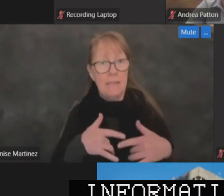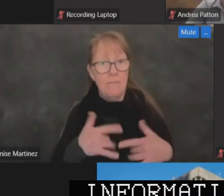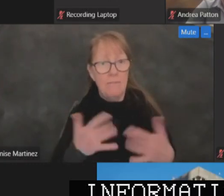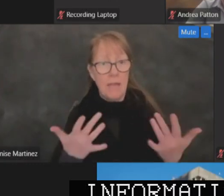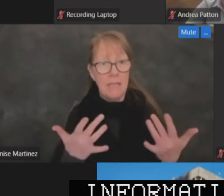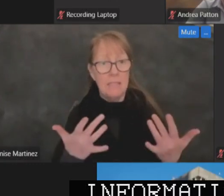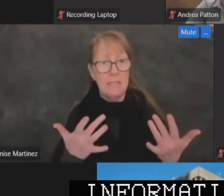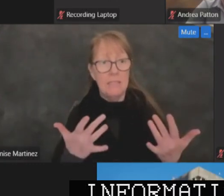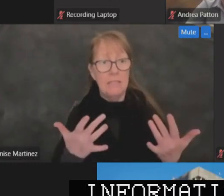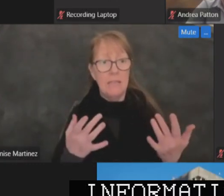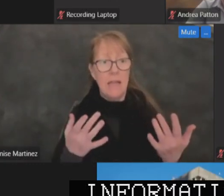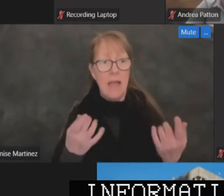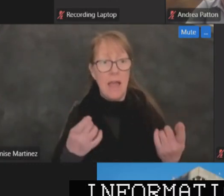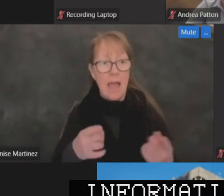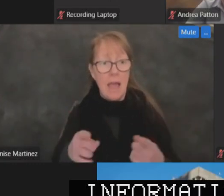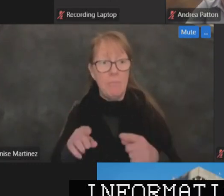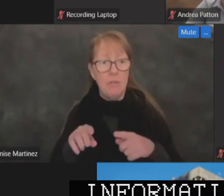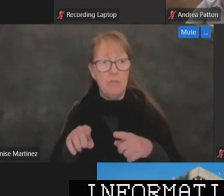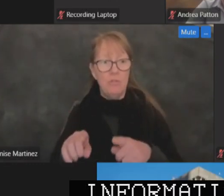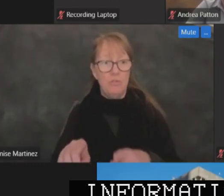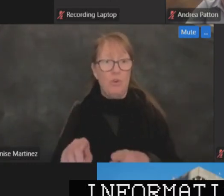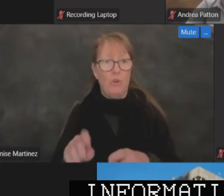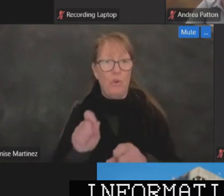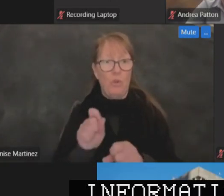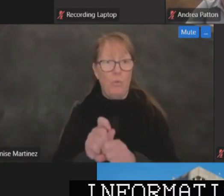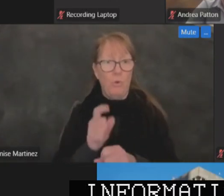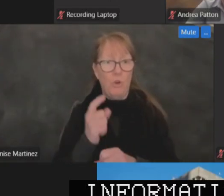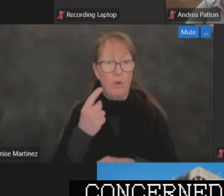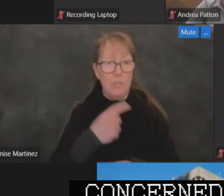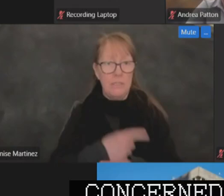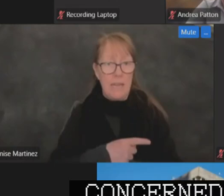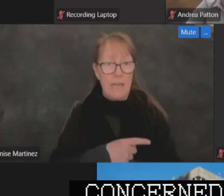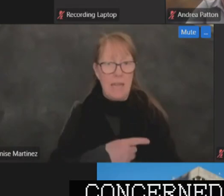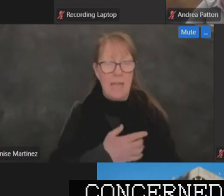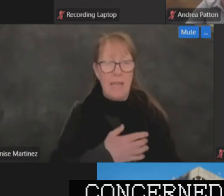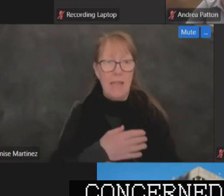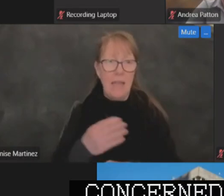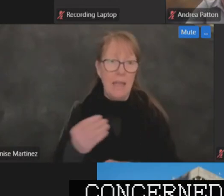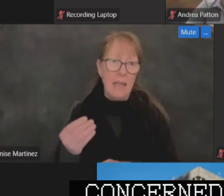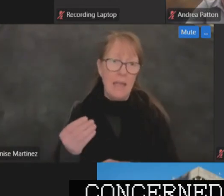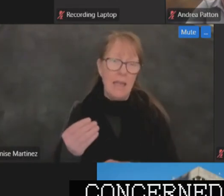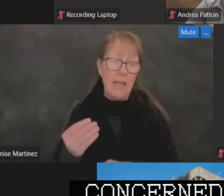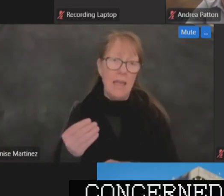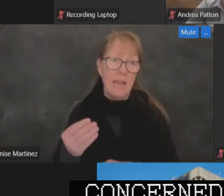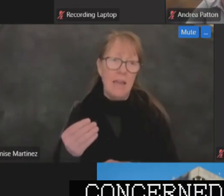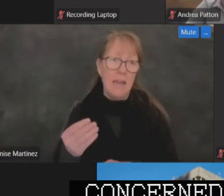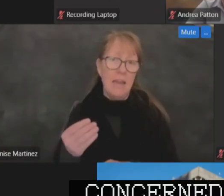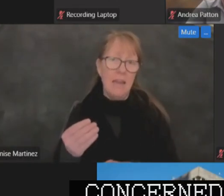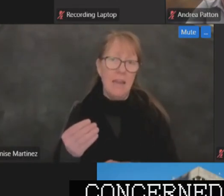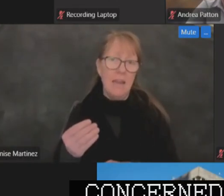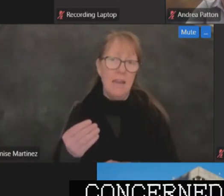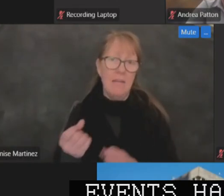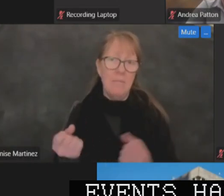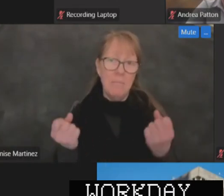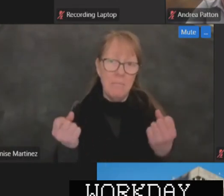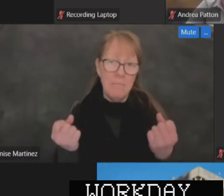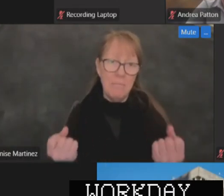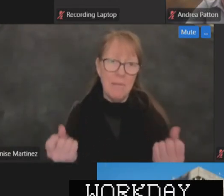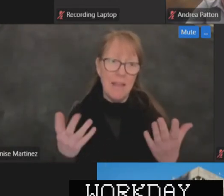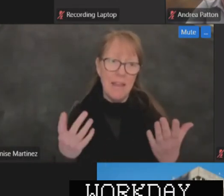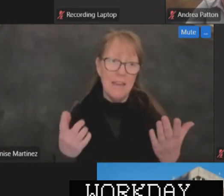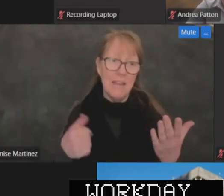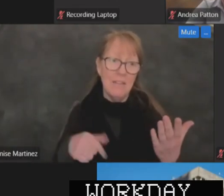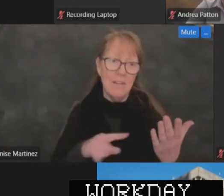happen during the workday. And of course, you know, with many of us at NGB